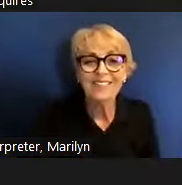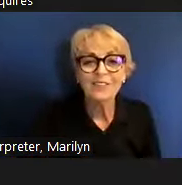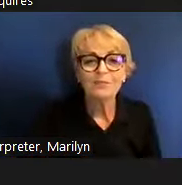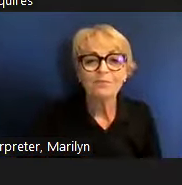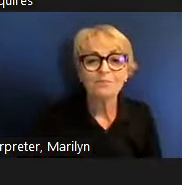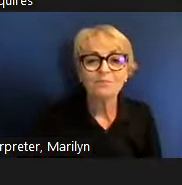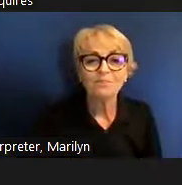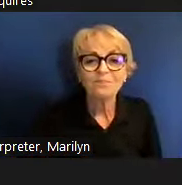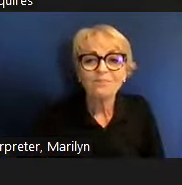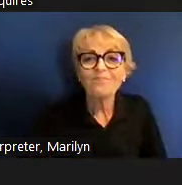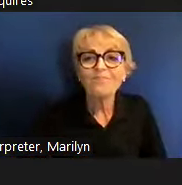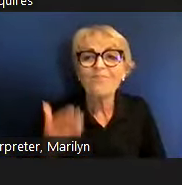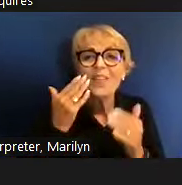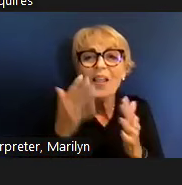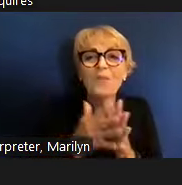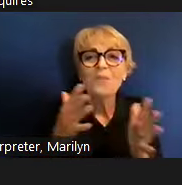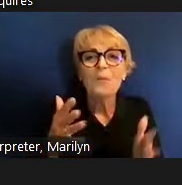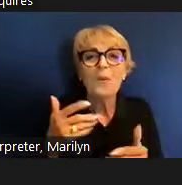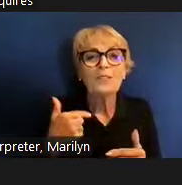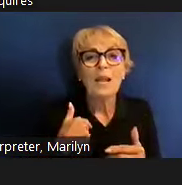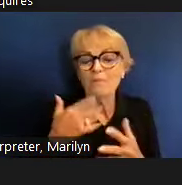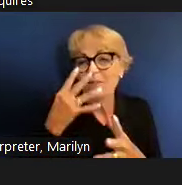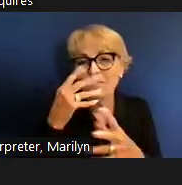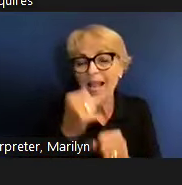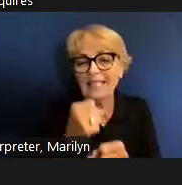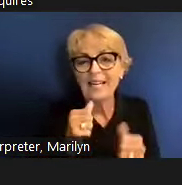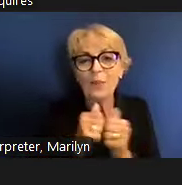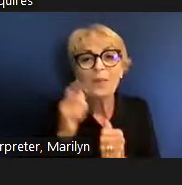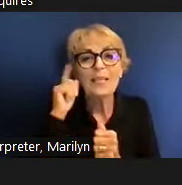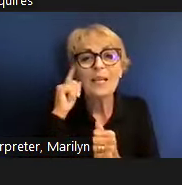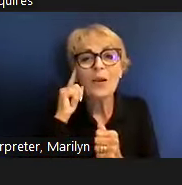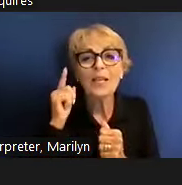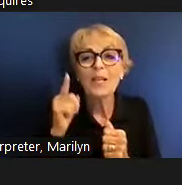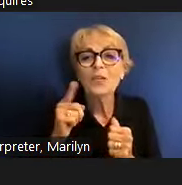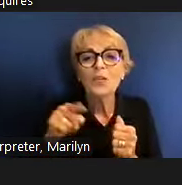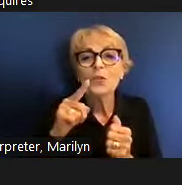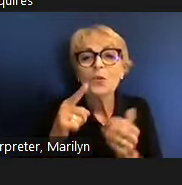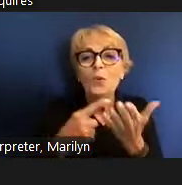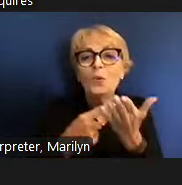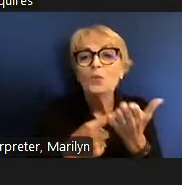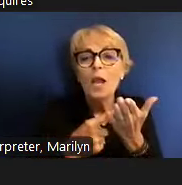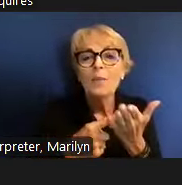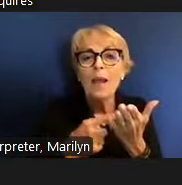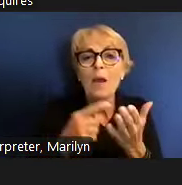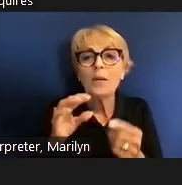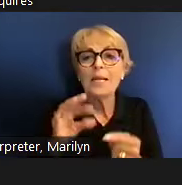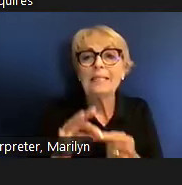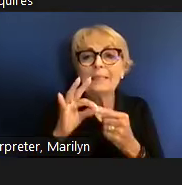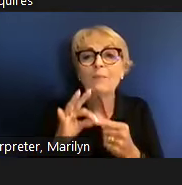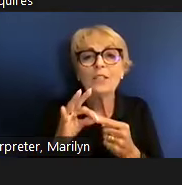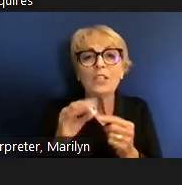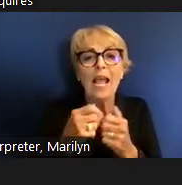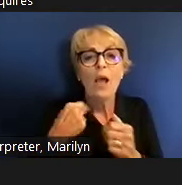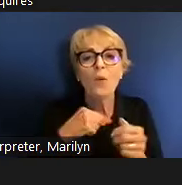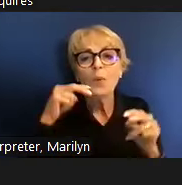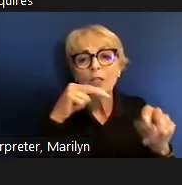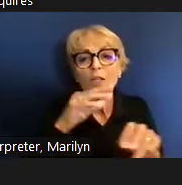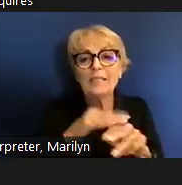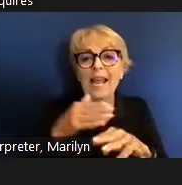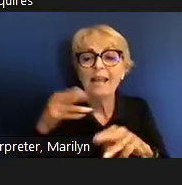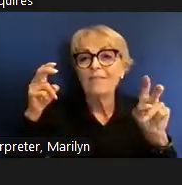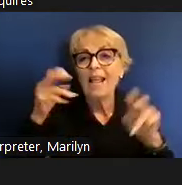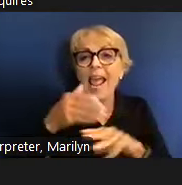Thank you very much. I'm just so fascinated with hearing when you talk about, especially how we looked at after death.